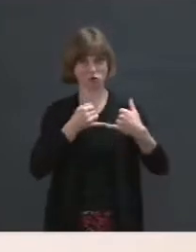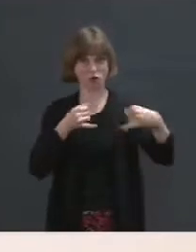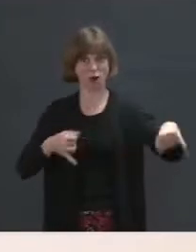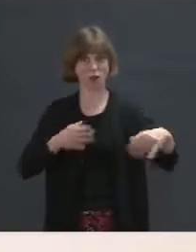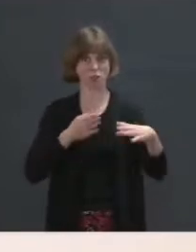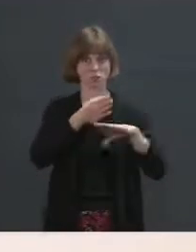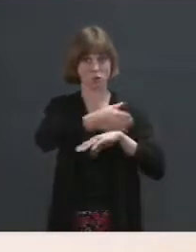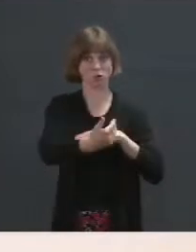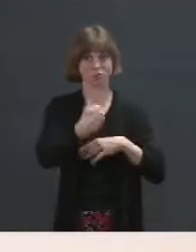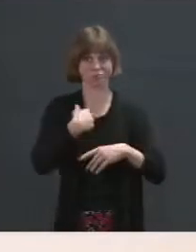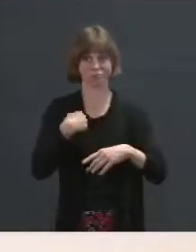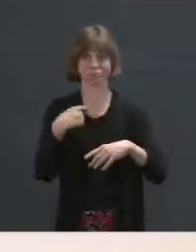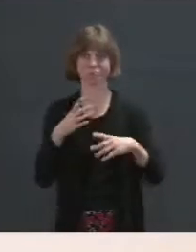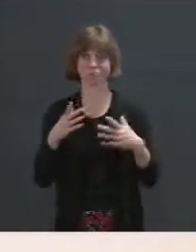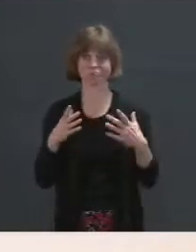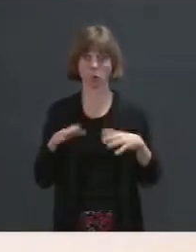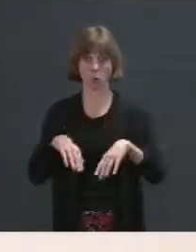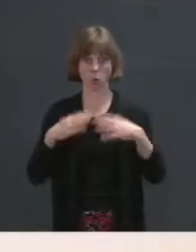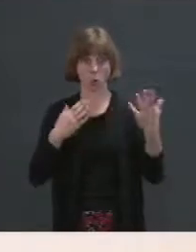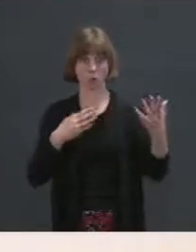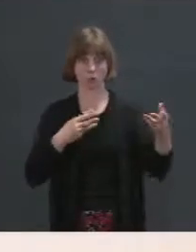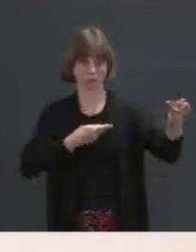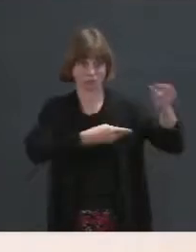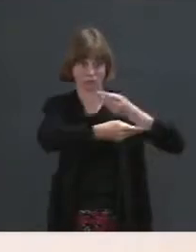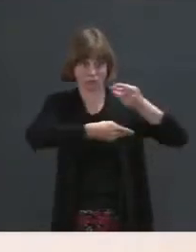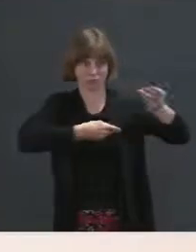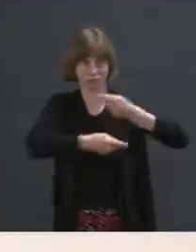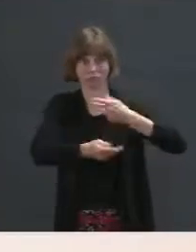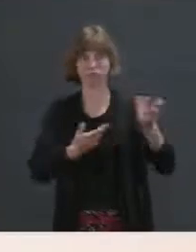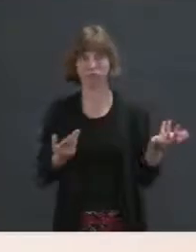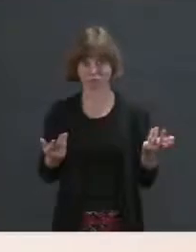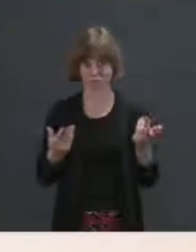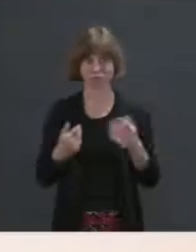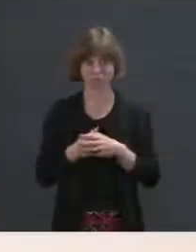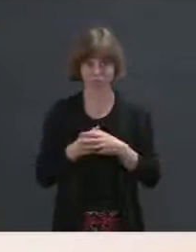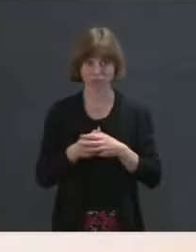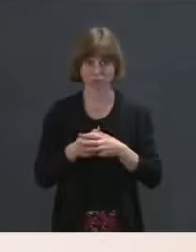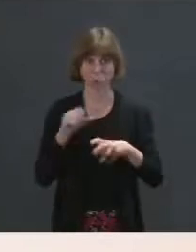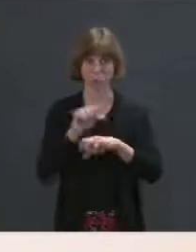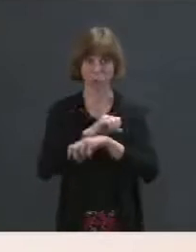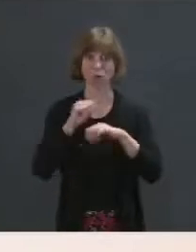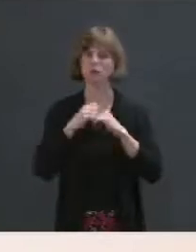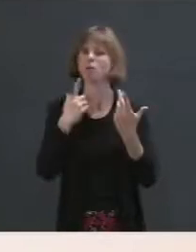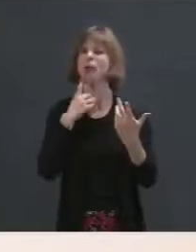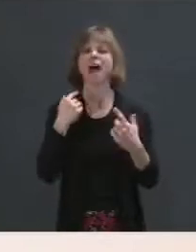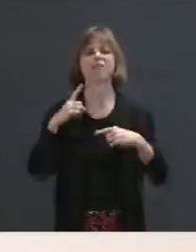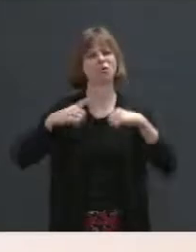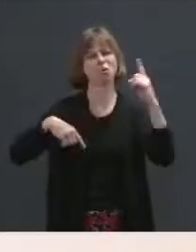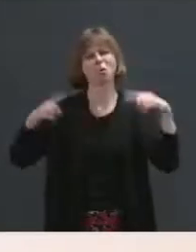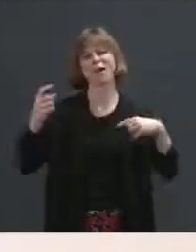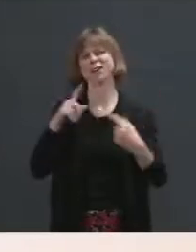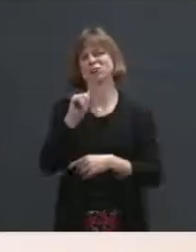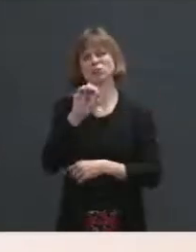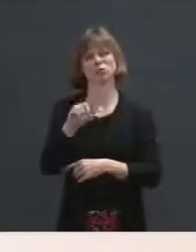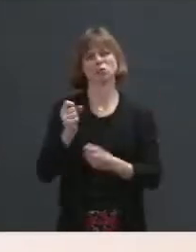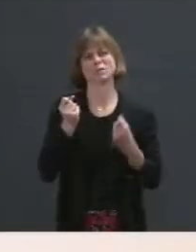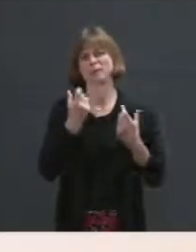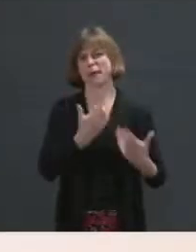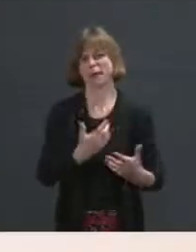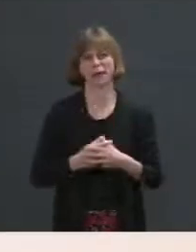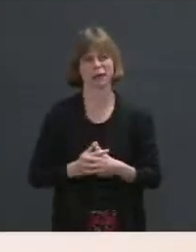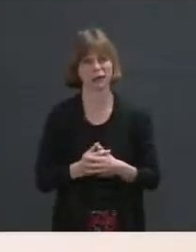our allies and partners where we might collectively need to take some action. So I think we're really going to be looking at a range of different tools here, not just